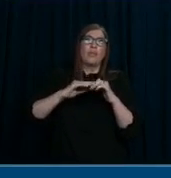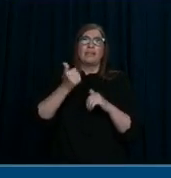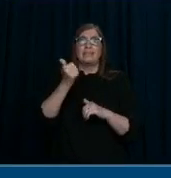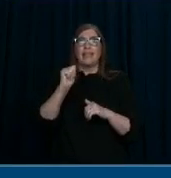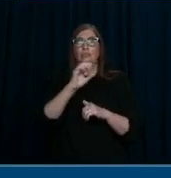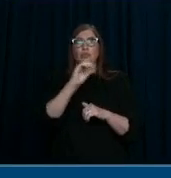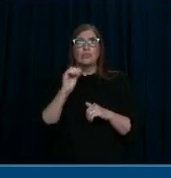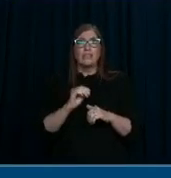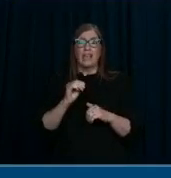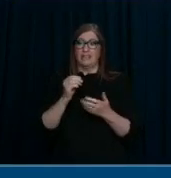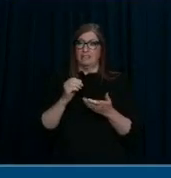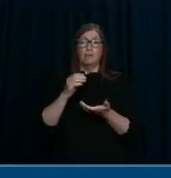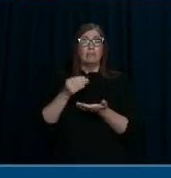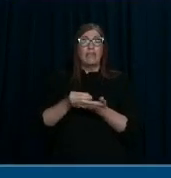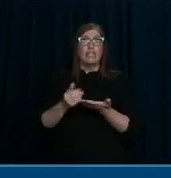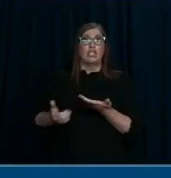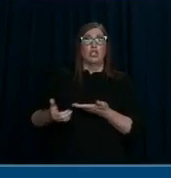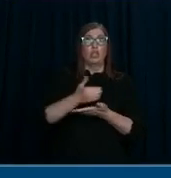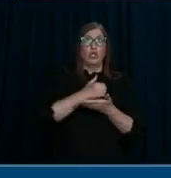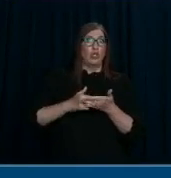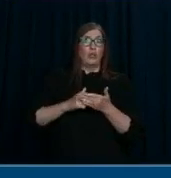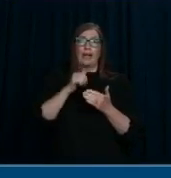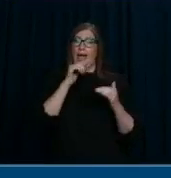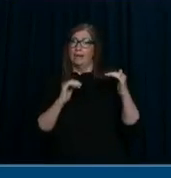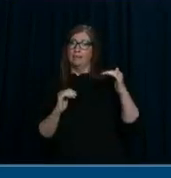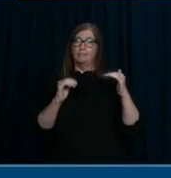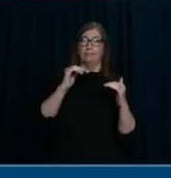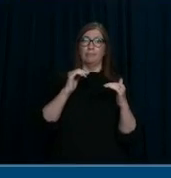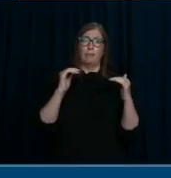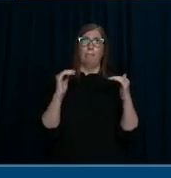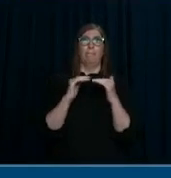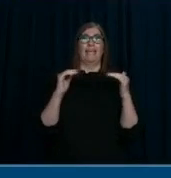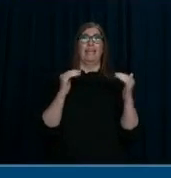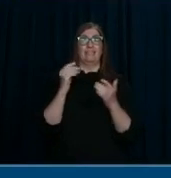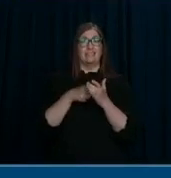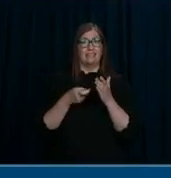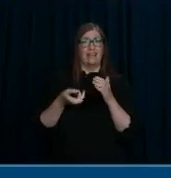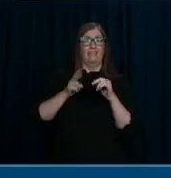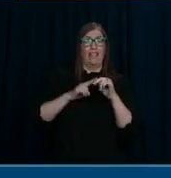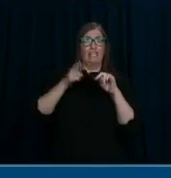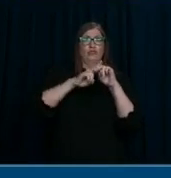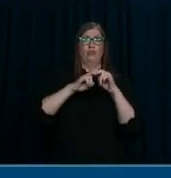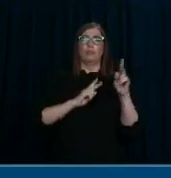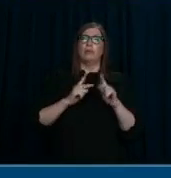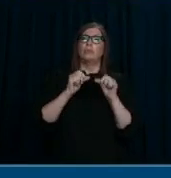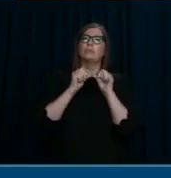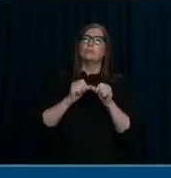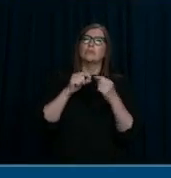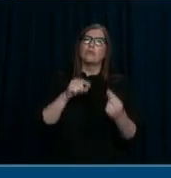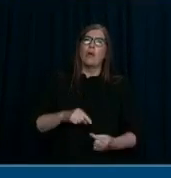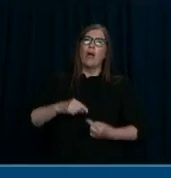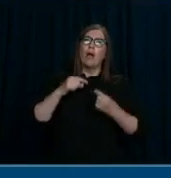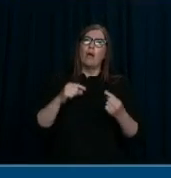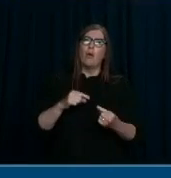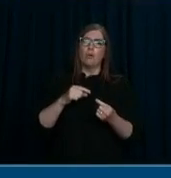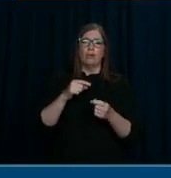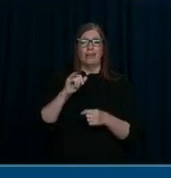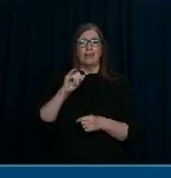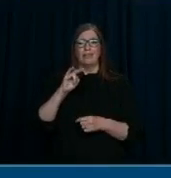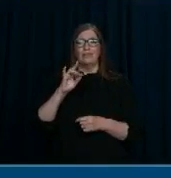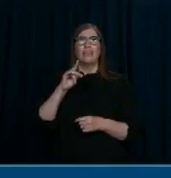have not continued to meet that. So people are feeling the pain. Inflation is up. They're having a difficult